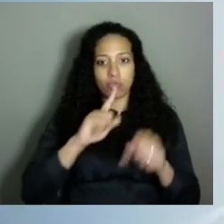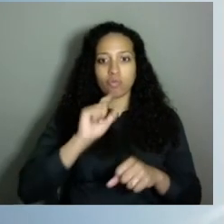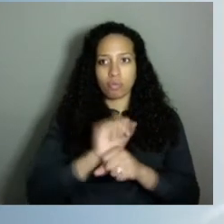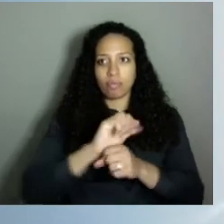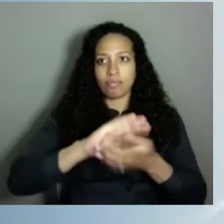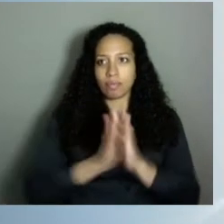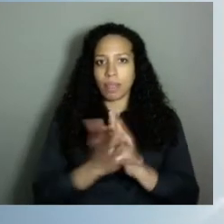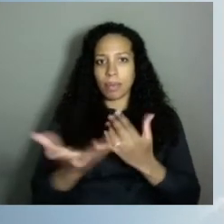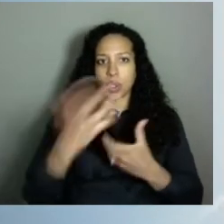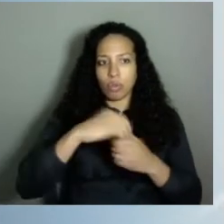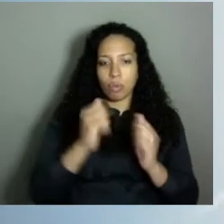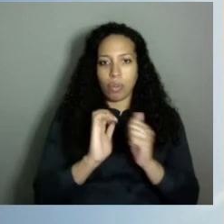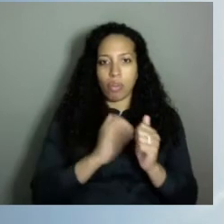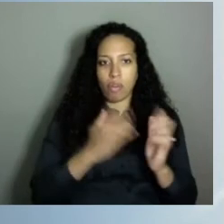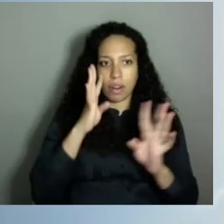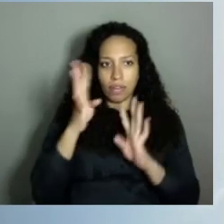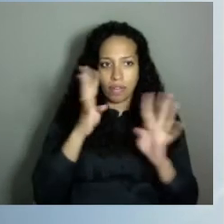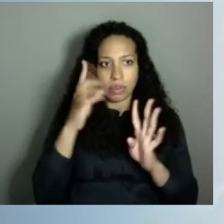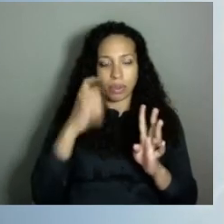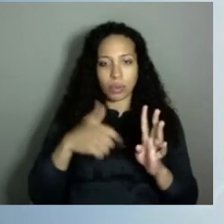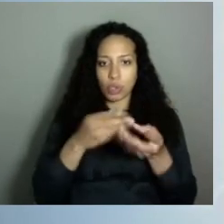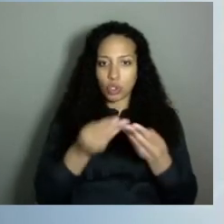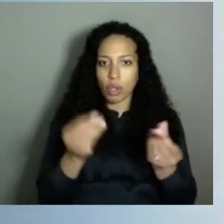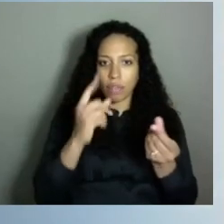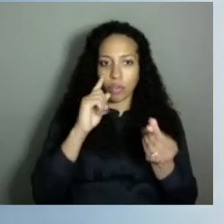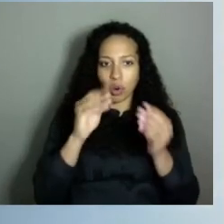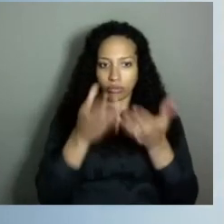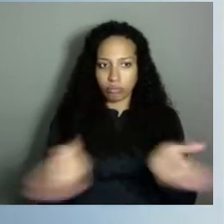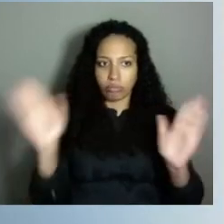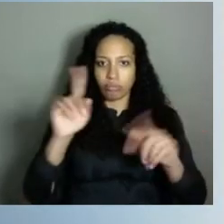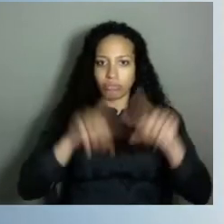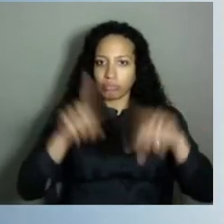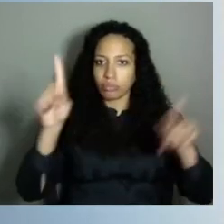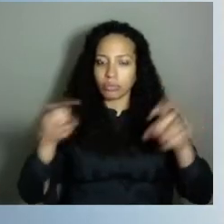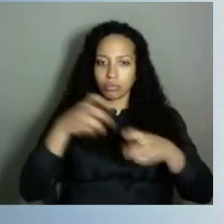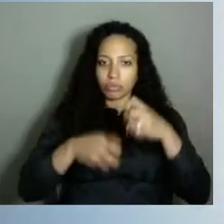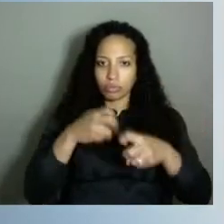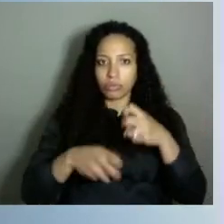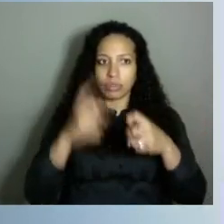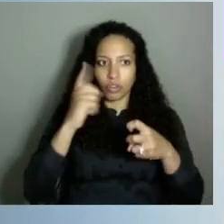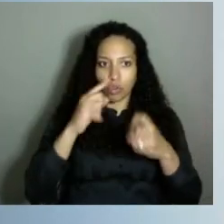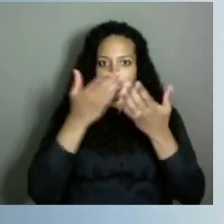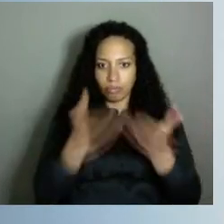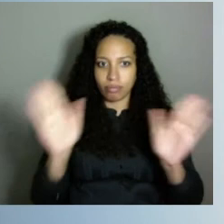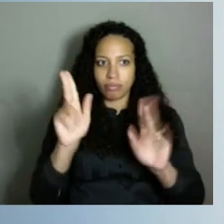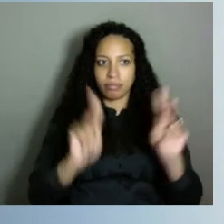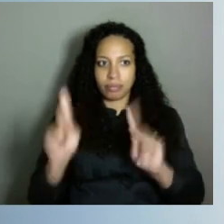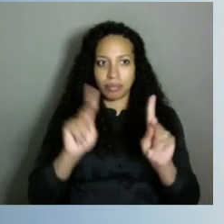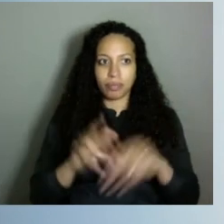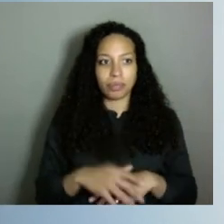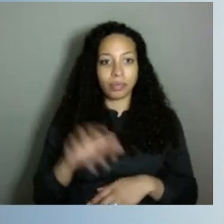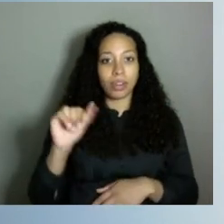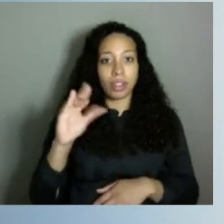the innovation we employ, because we're solving for a broad range of problems across a broad range of people. Accenture has found that a